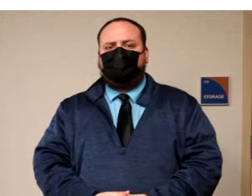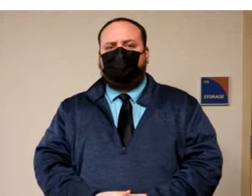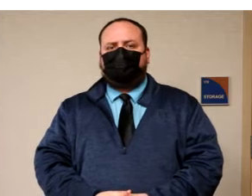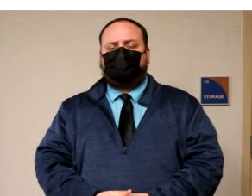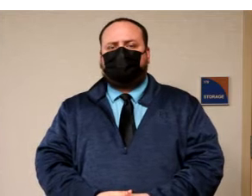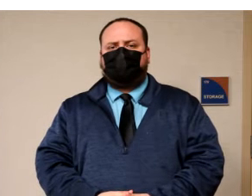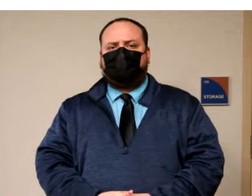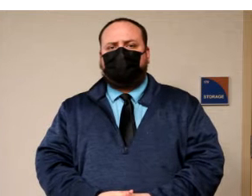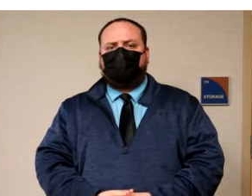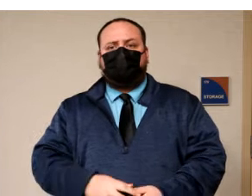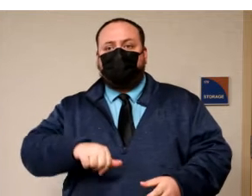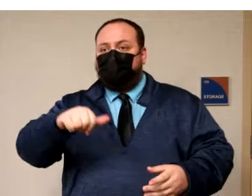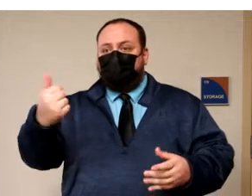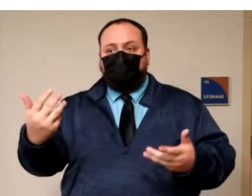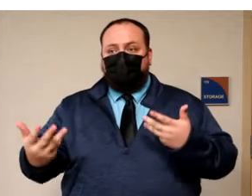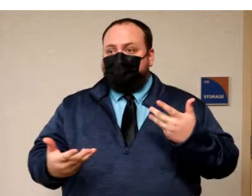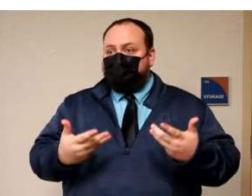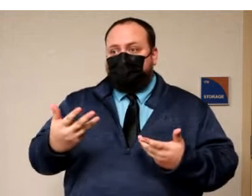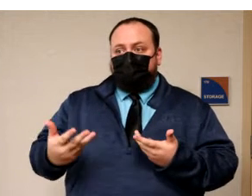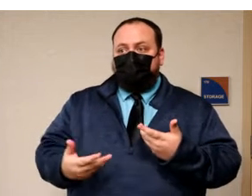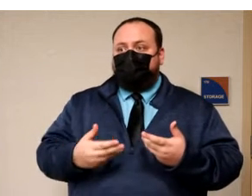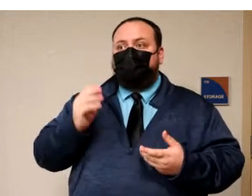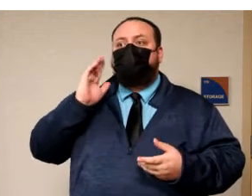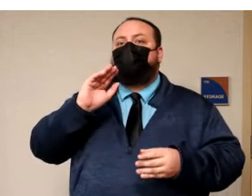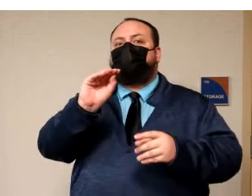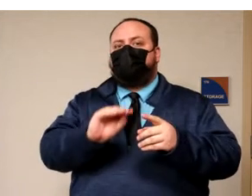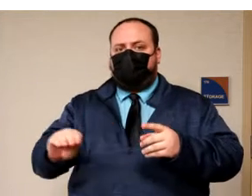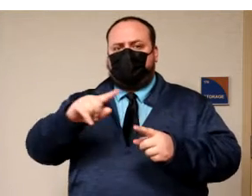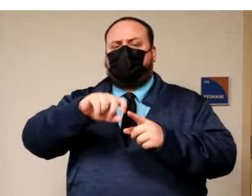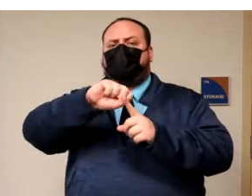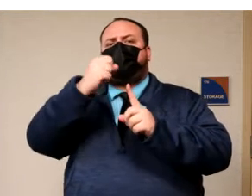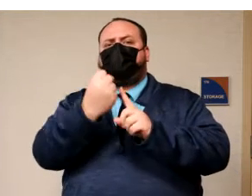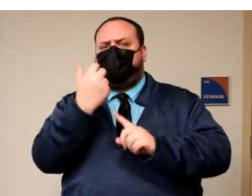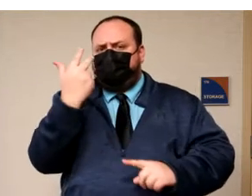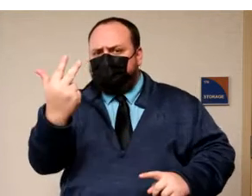least. So if there's nothing else, we'll move on to scenario 3.